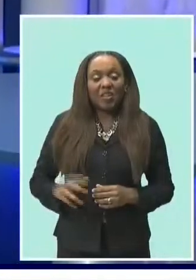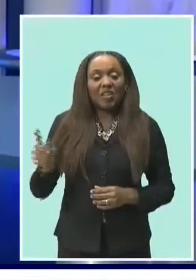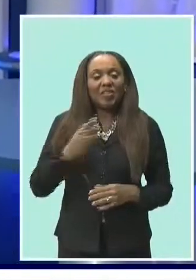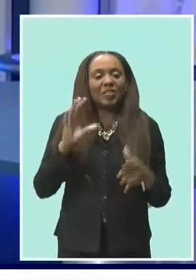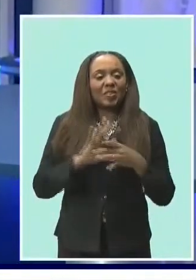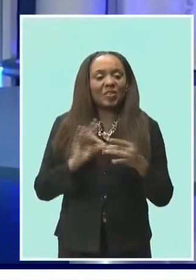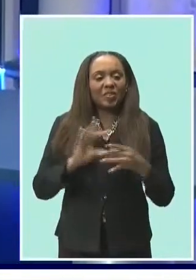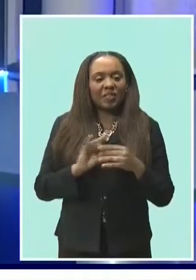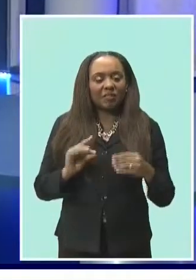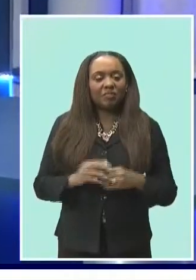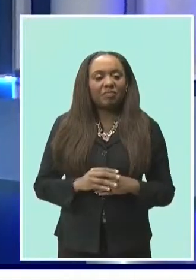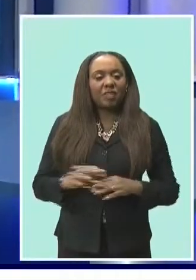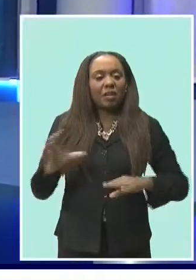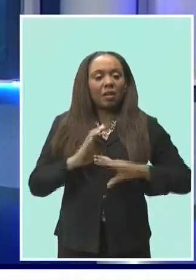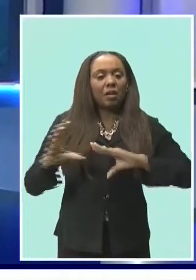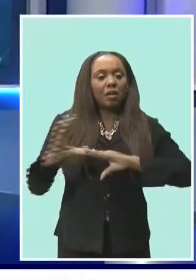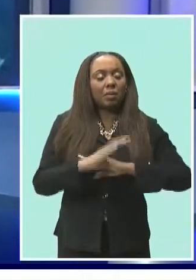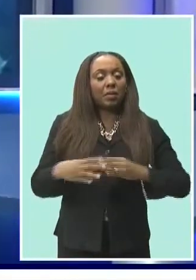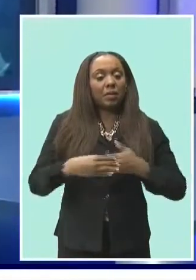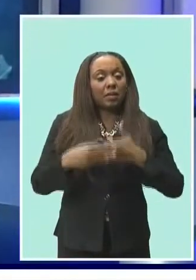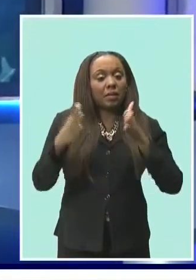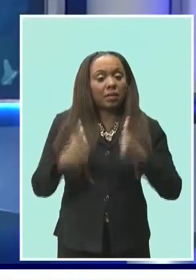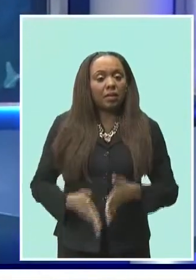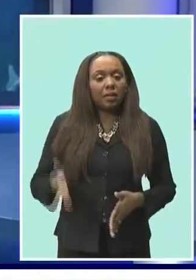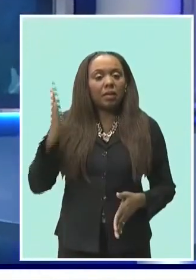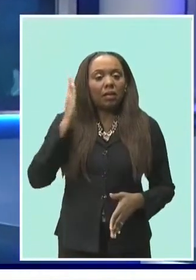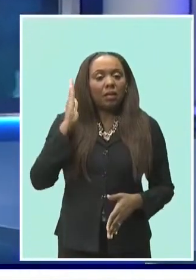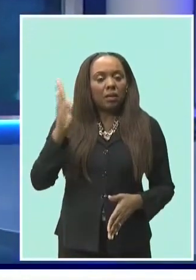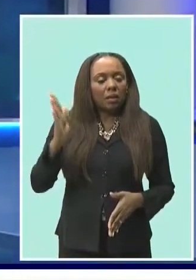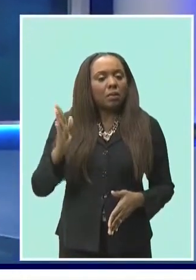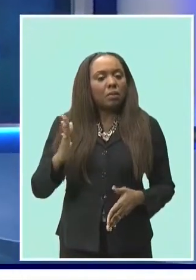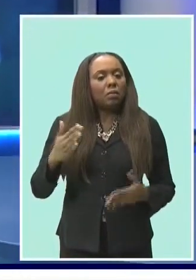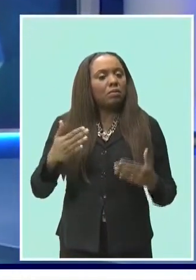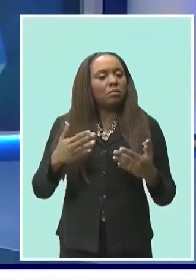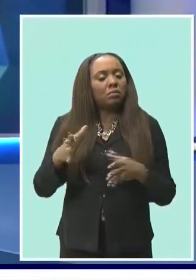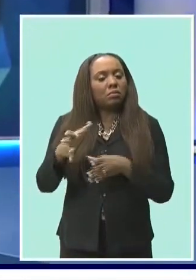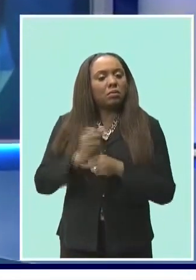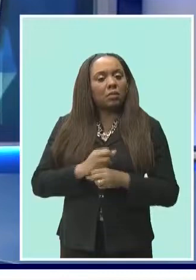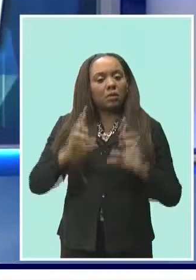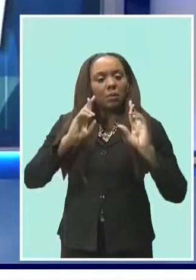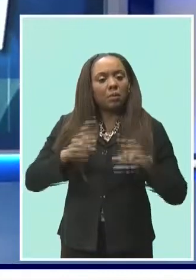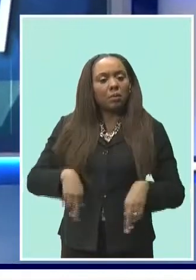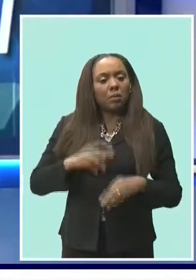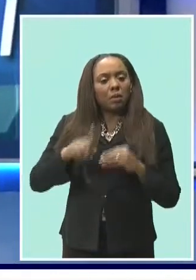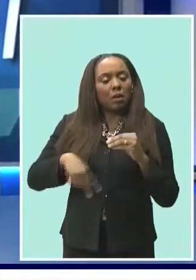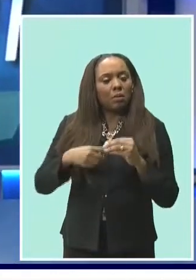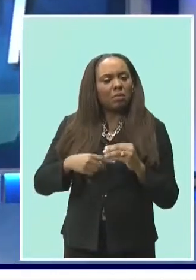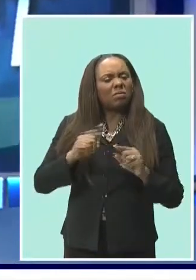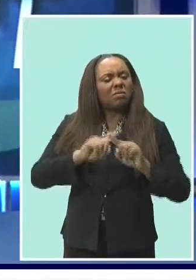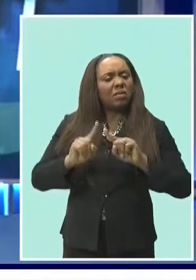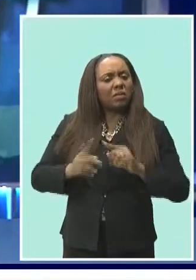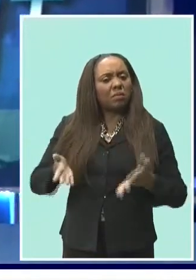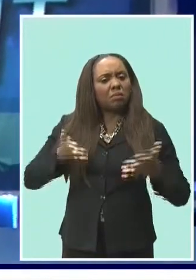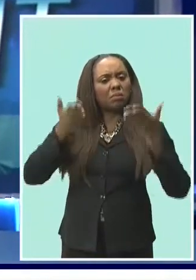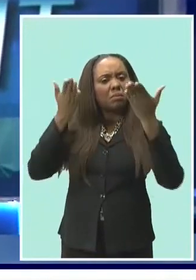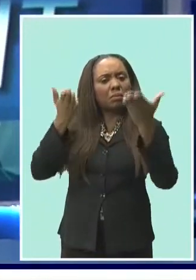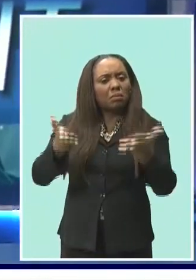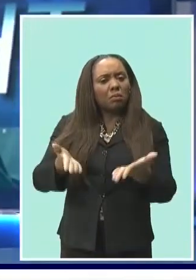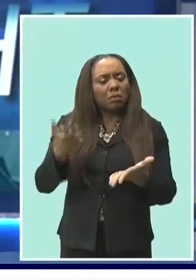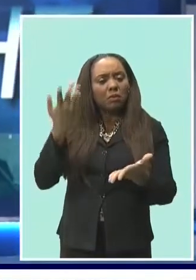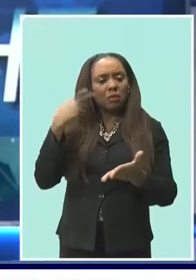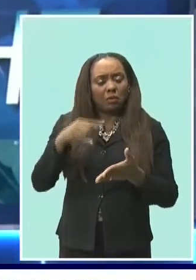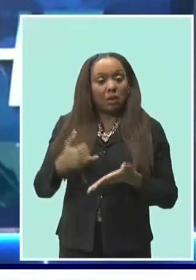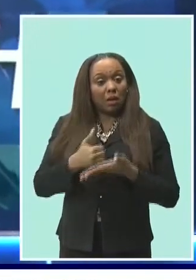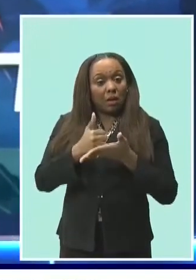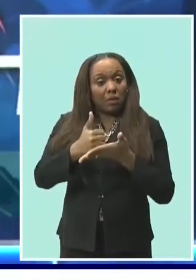Leading the news at 7, regional heads are expected to receive a report this week on proposals to help their countries return to a